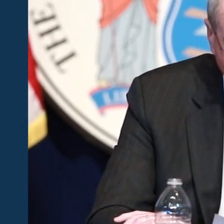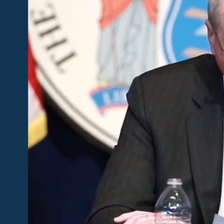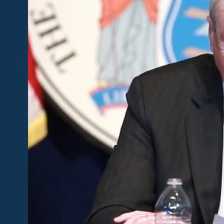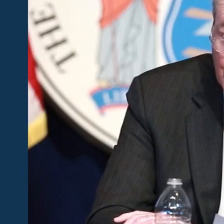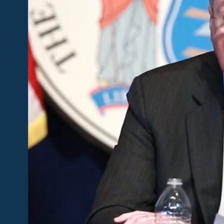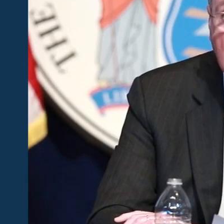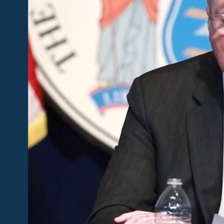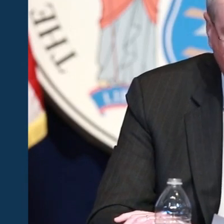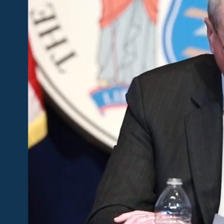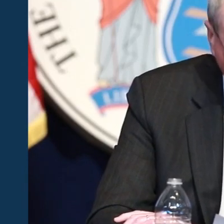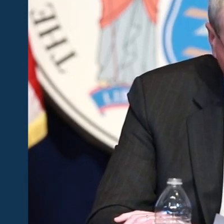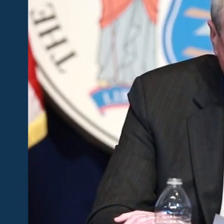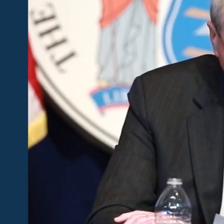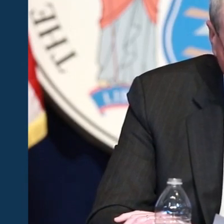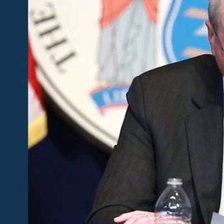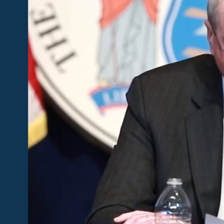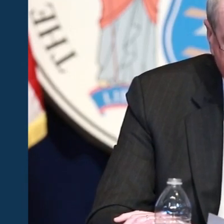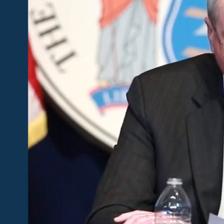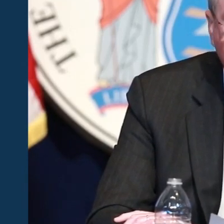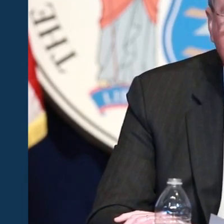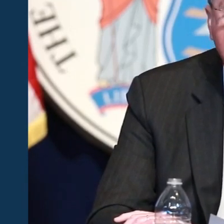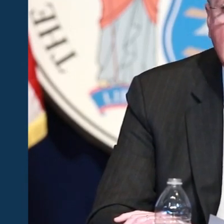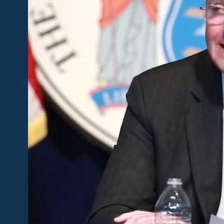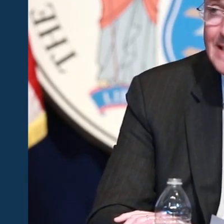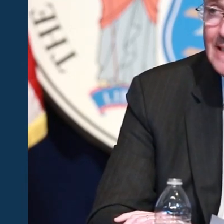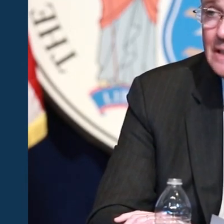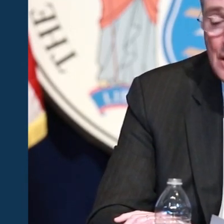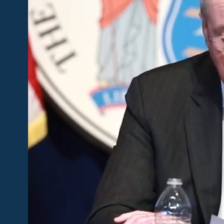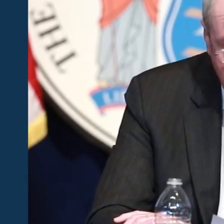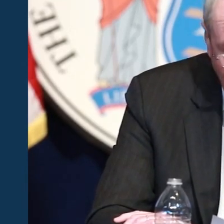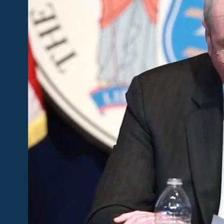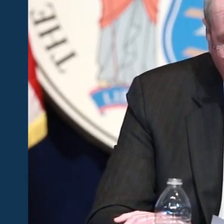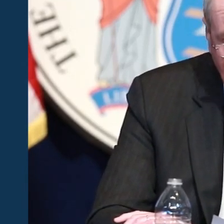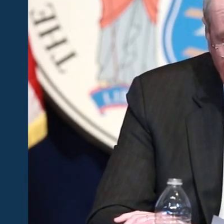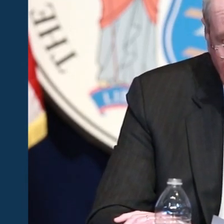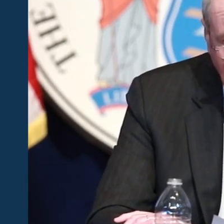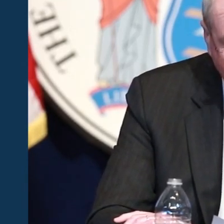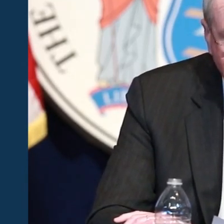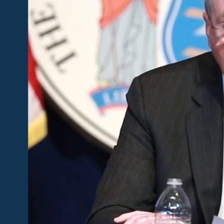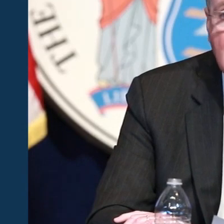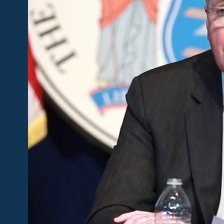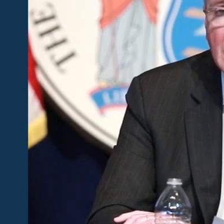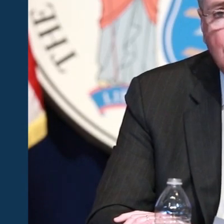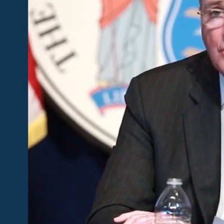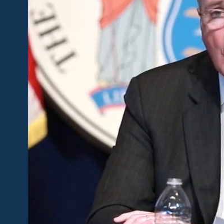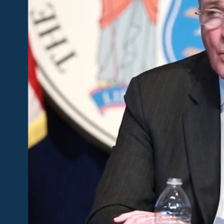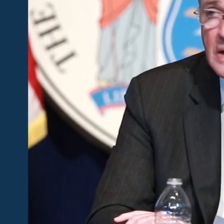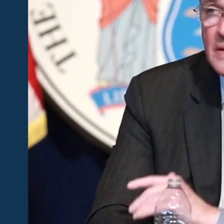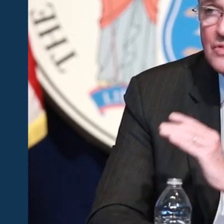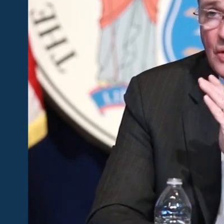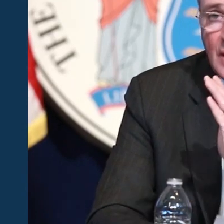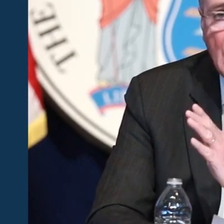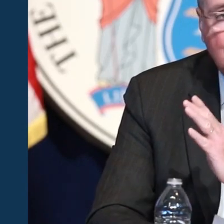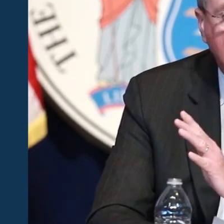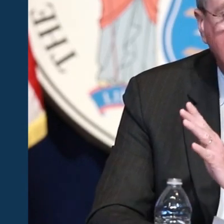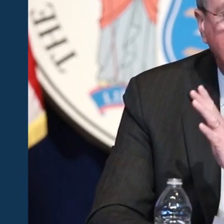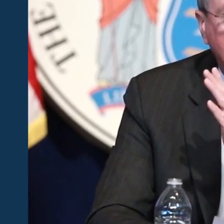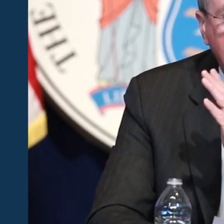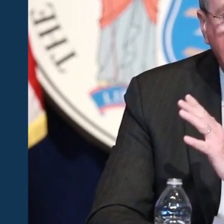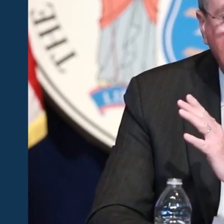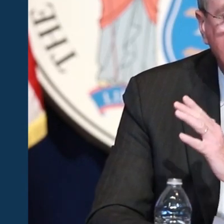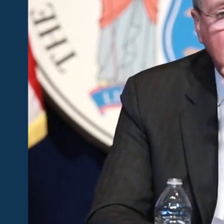or else we are at risk, as I said a minute ago, of a COVID-19 boomerang. and we'll be right back to square one, and that's the last